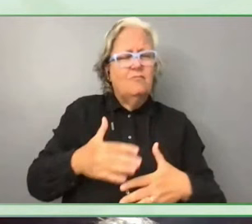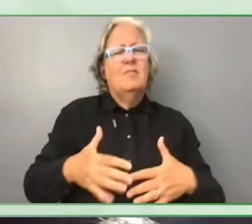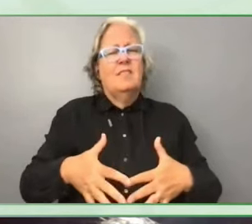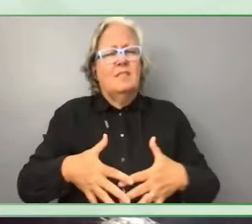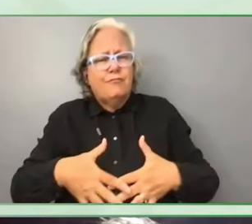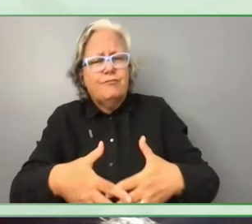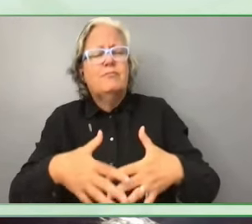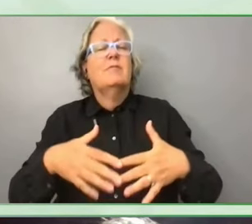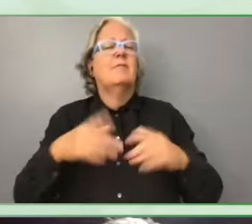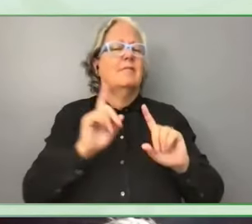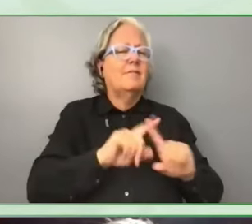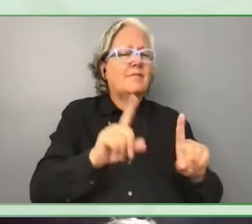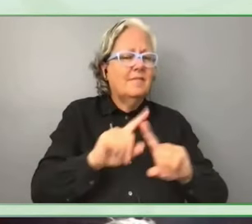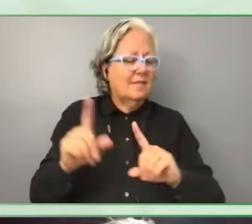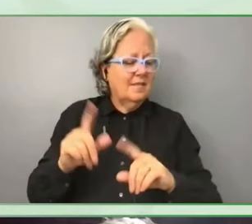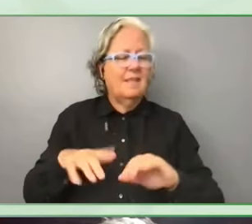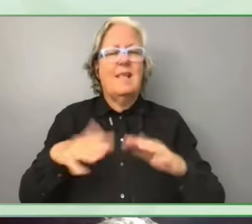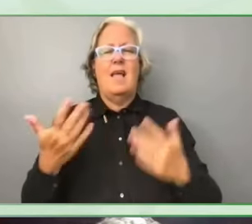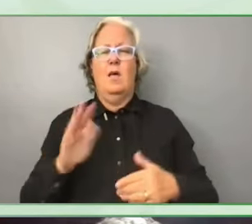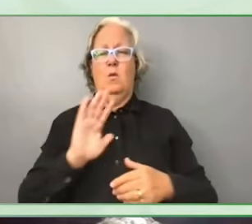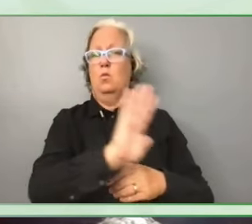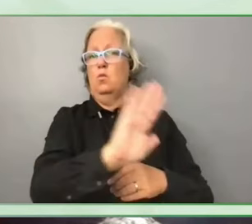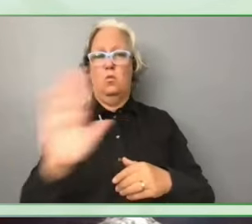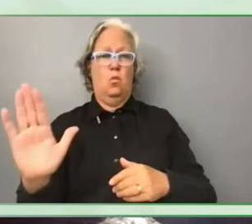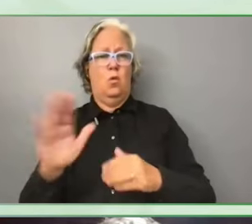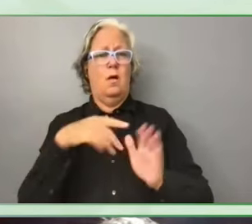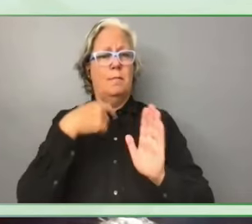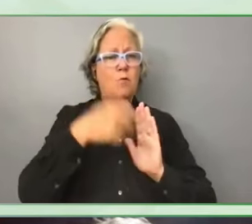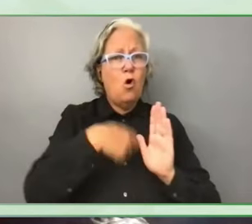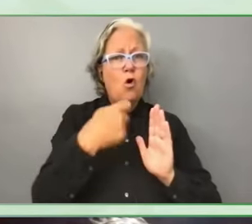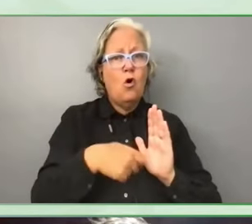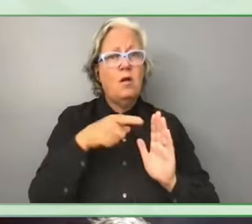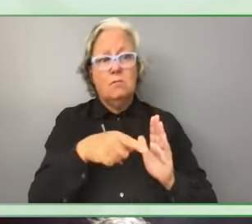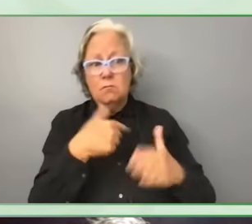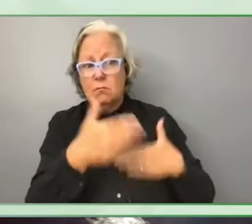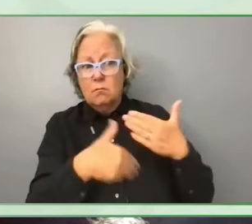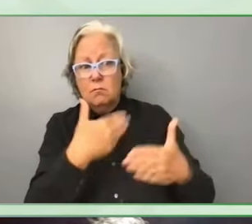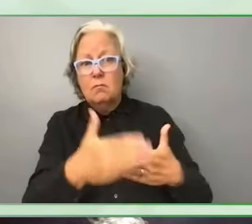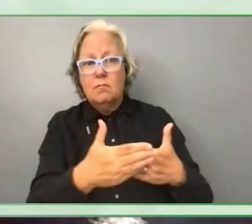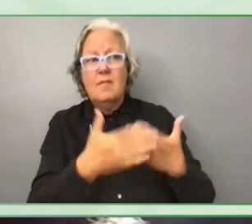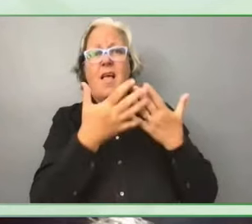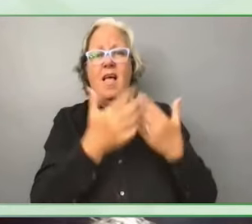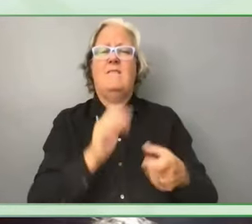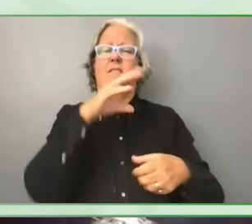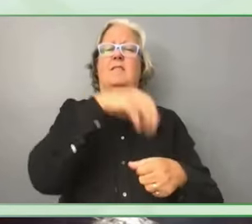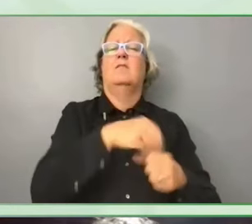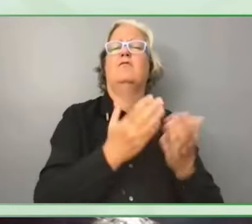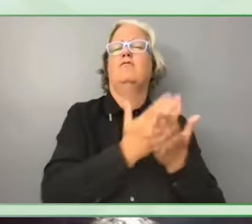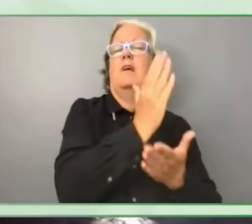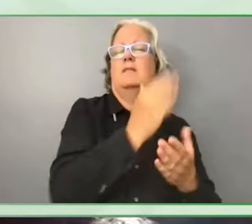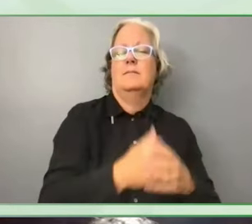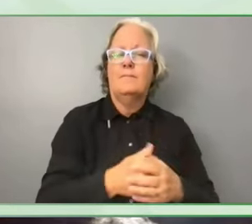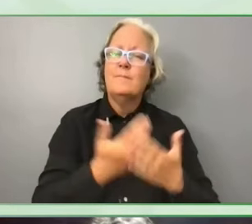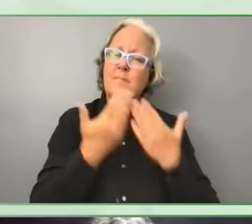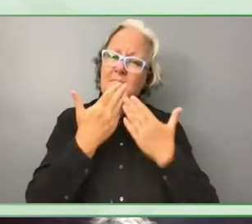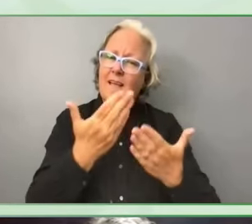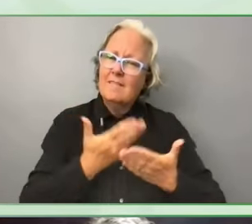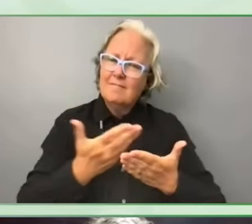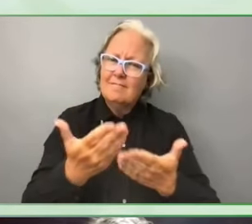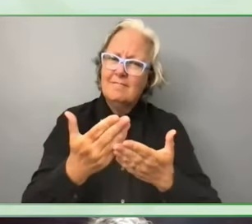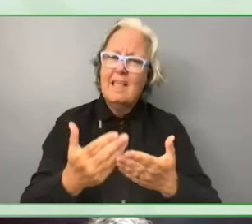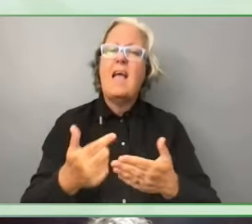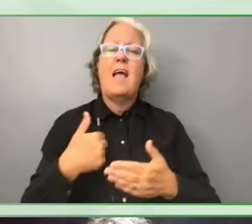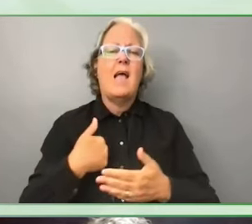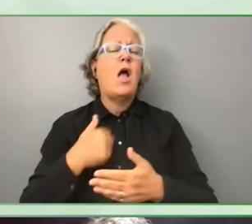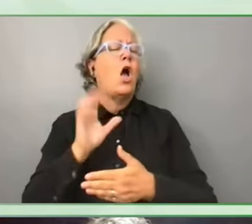programs are doing progressing these rights. So thank you all for having me, and I look forward to the conversation.